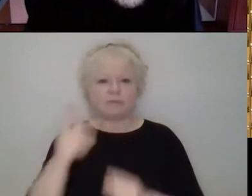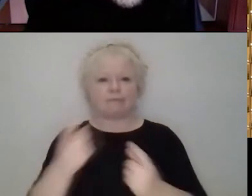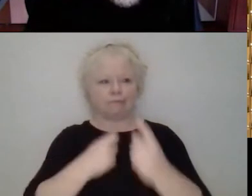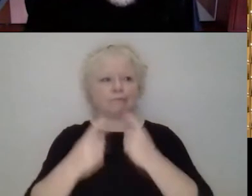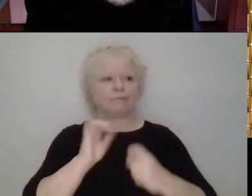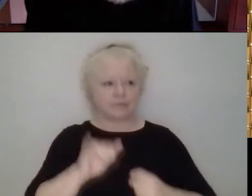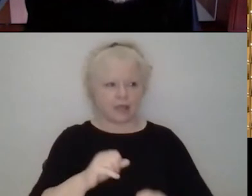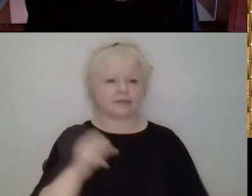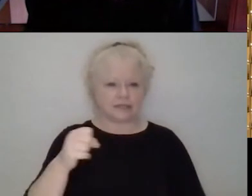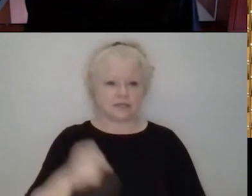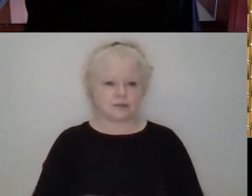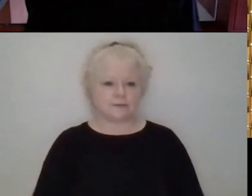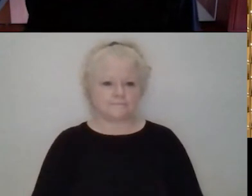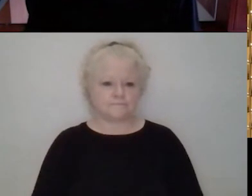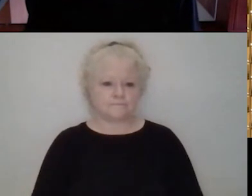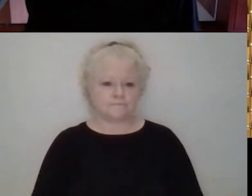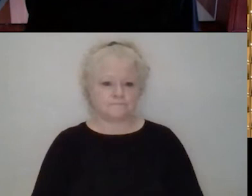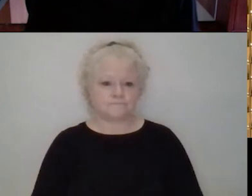And yeah, what we do